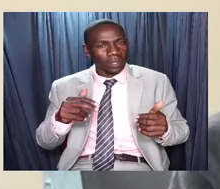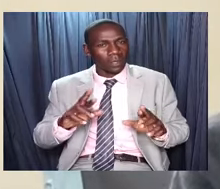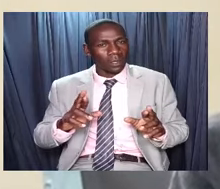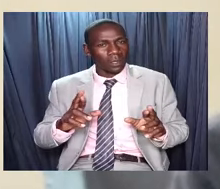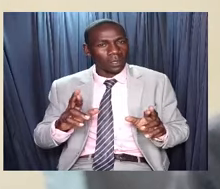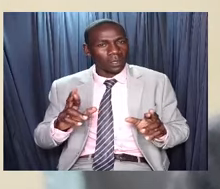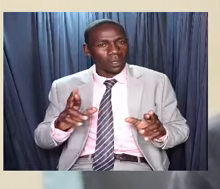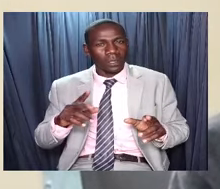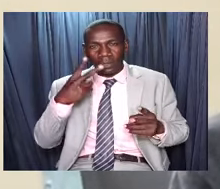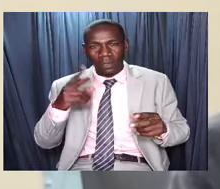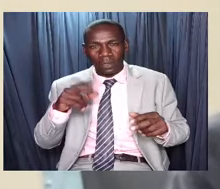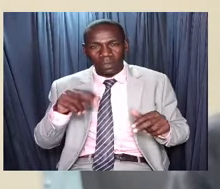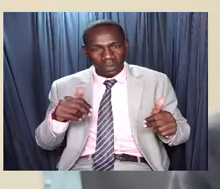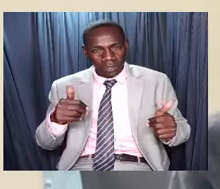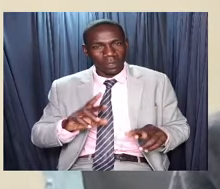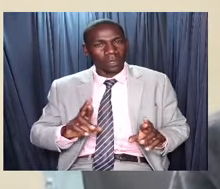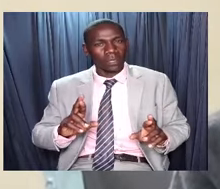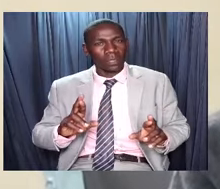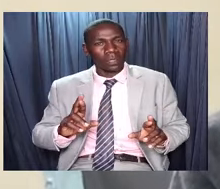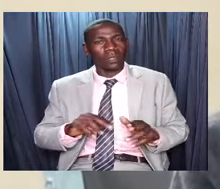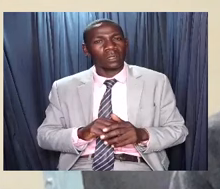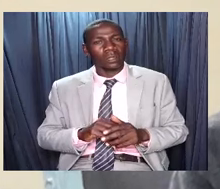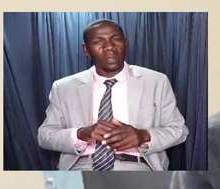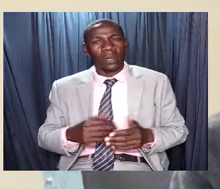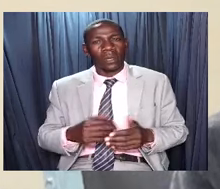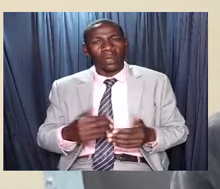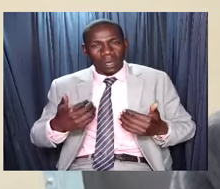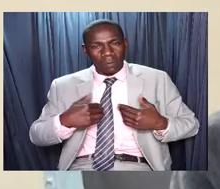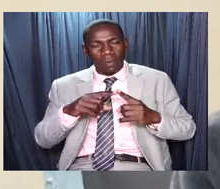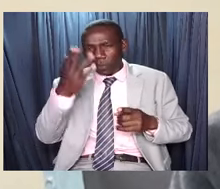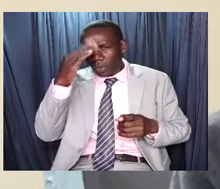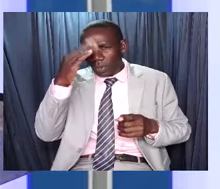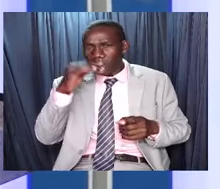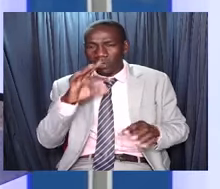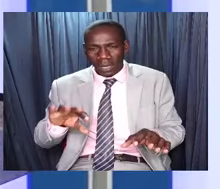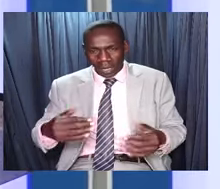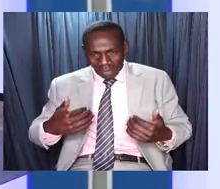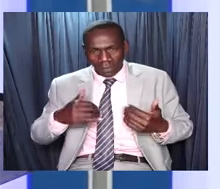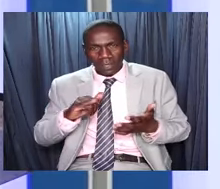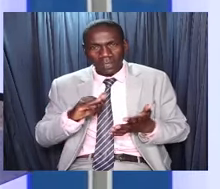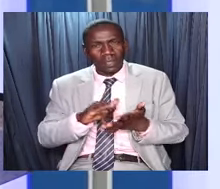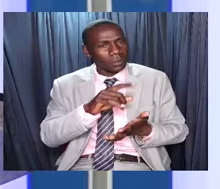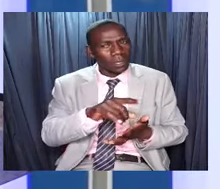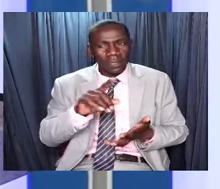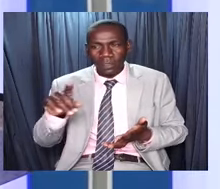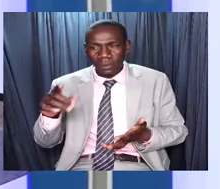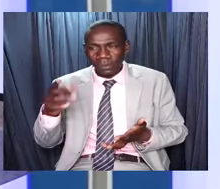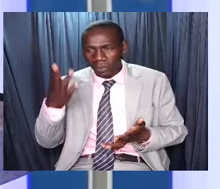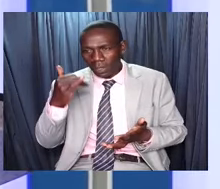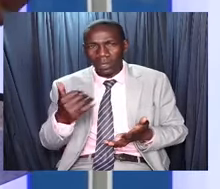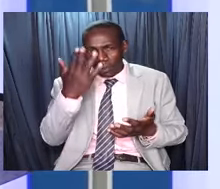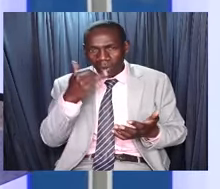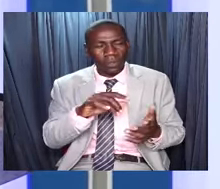feel you've attained, once you feel you're okay, you'll be questioning, why haven't I received this? Why haven't I got